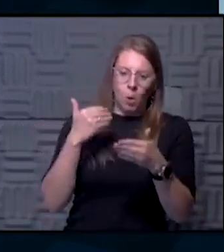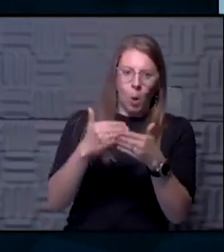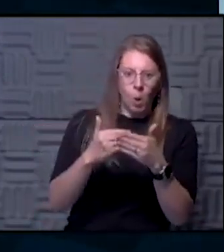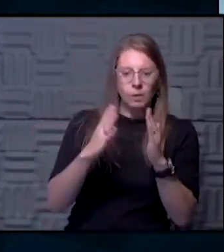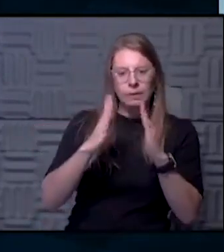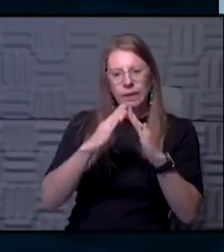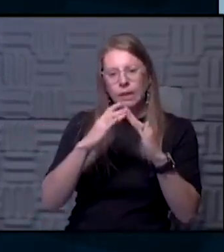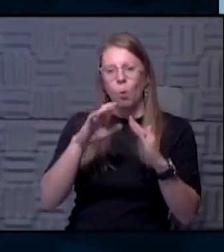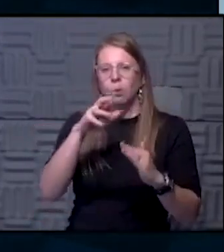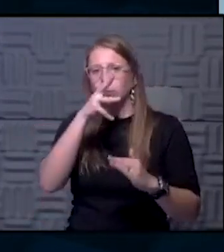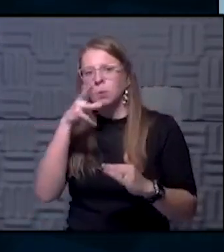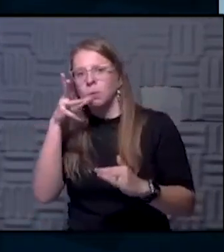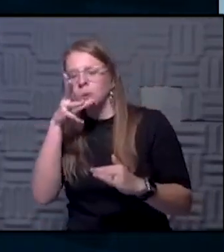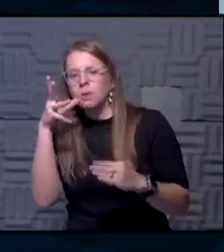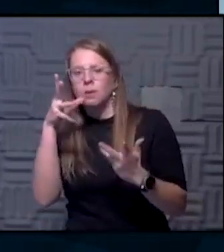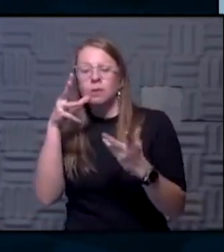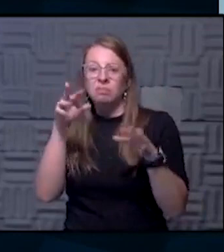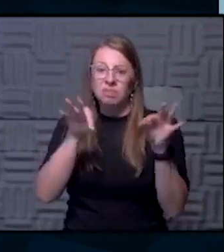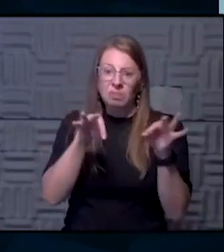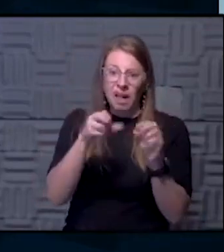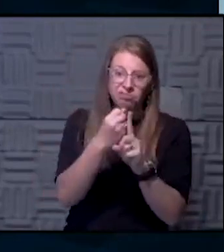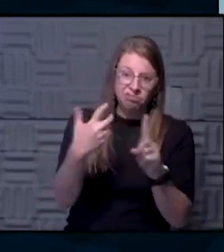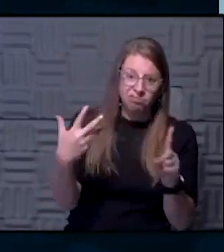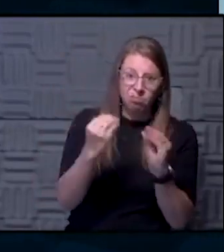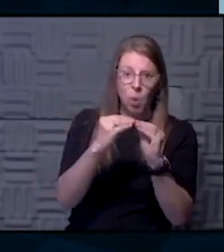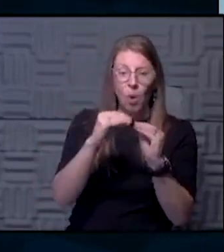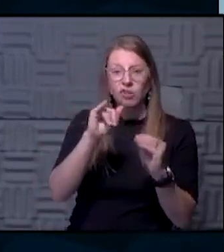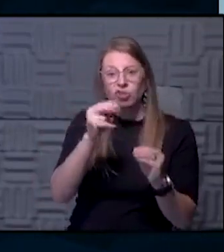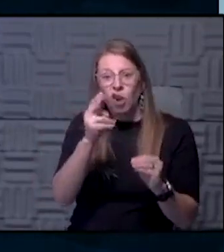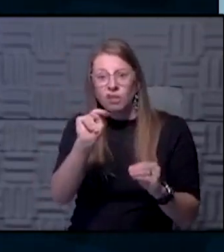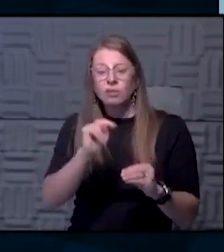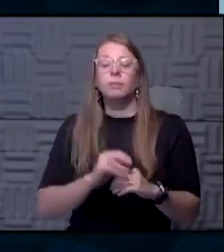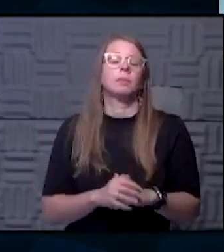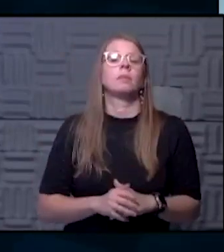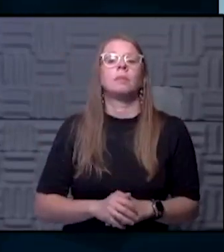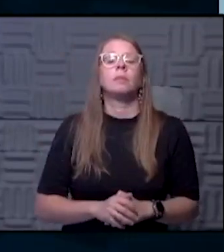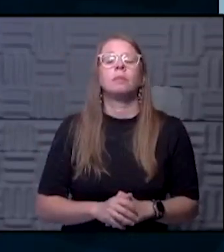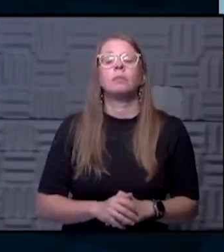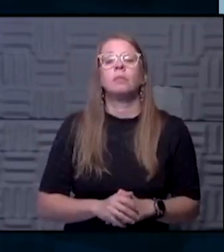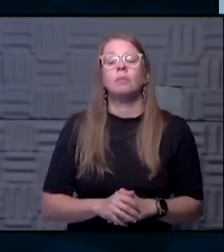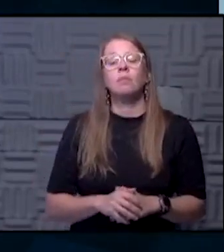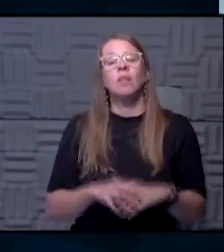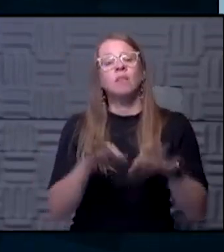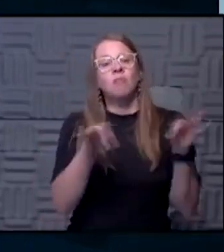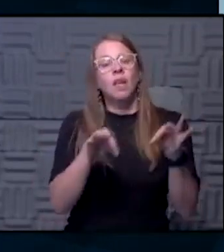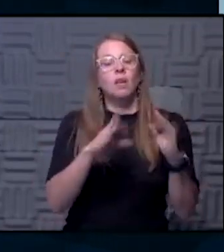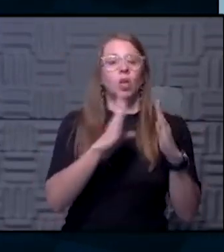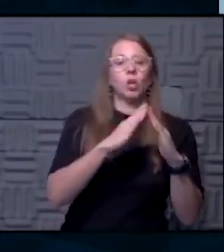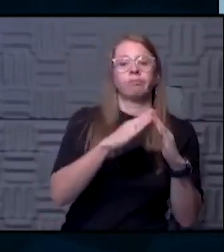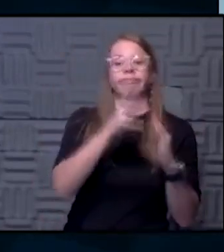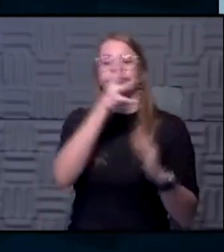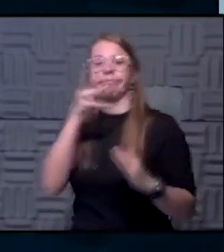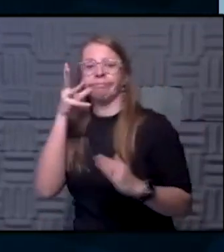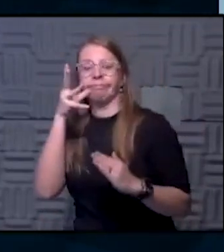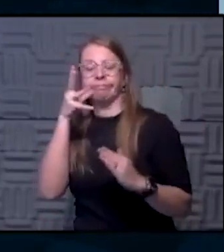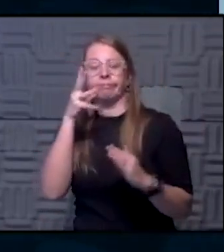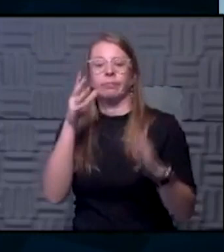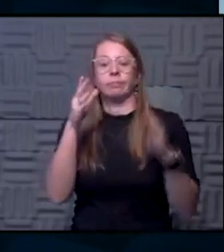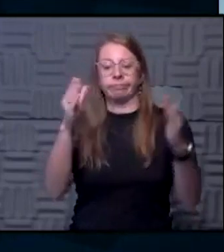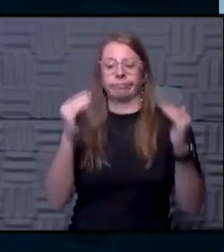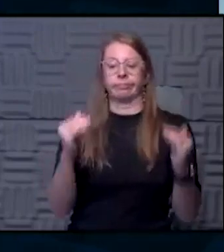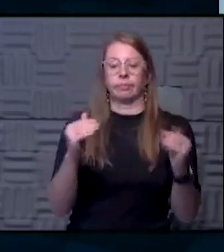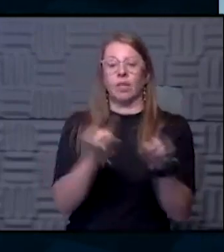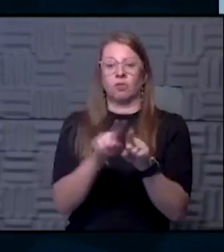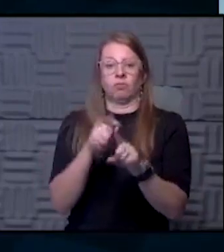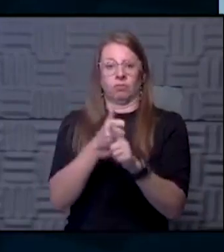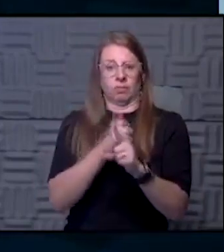out rural? Is there anything that you can tell about John, the demographics? let's parse that out a little bit. Talk to us about the urban versus rural landscape, and also, have